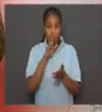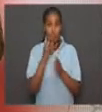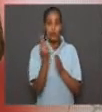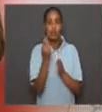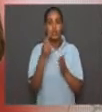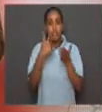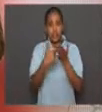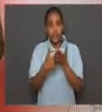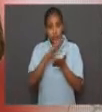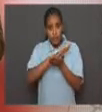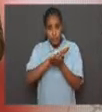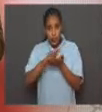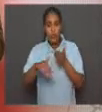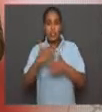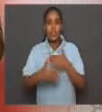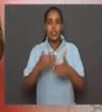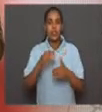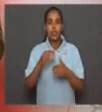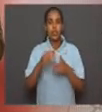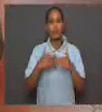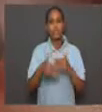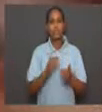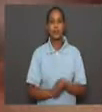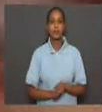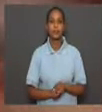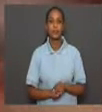used for this purification process: